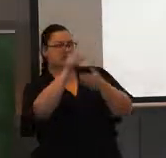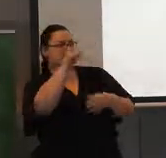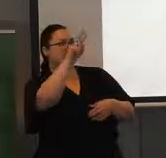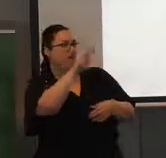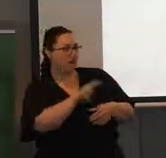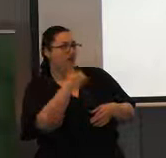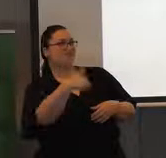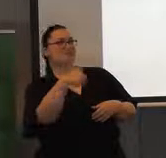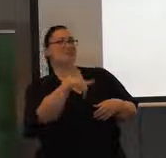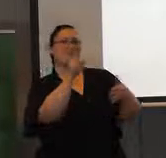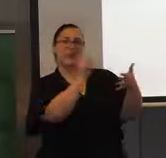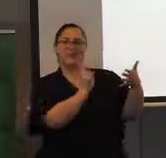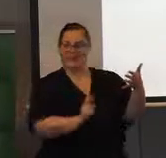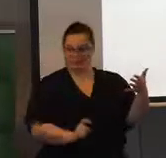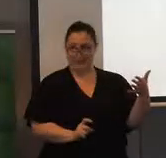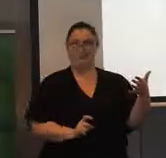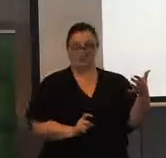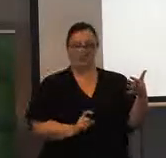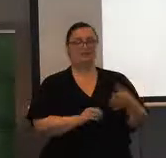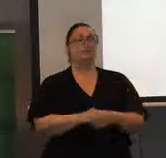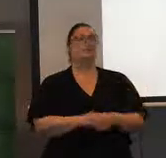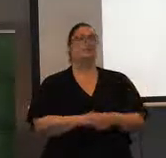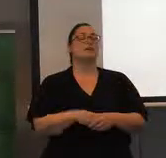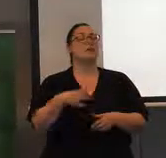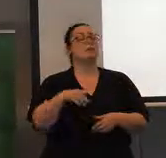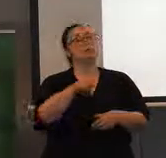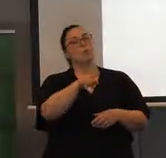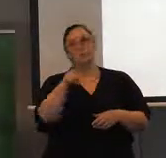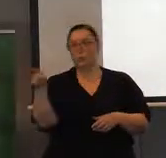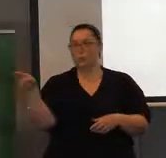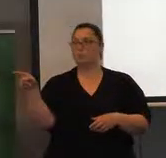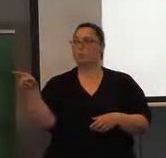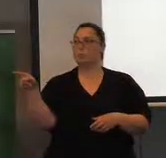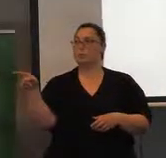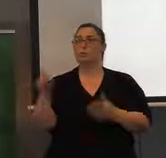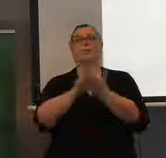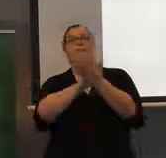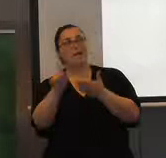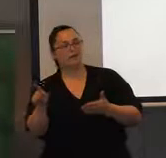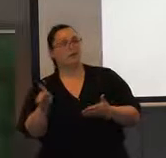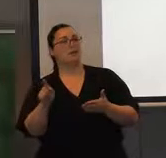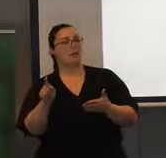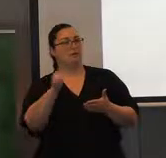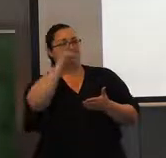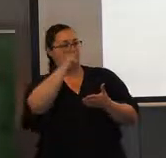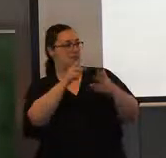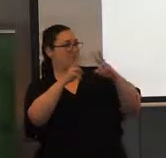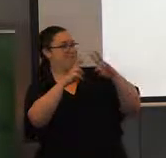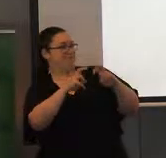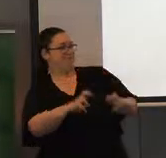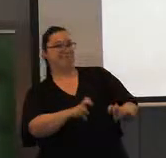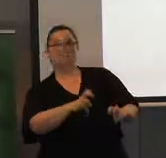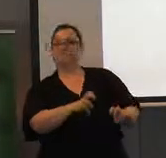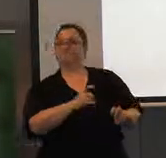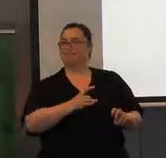in the slides. I'll be talking to them, not reading them. But I want you to be able to access this information and to go and do